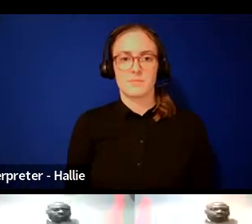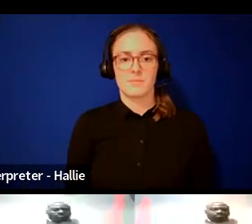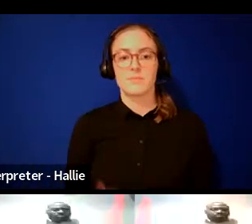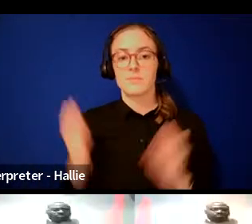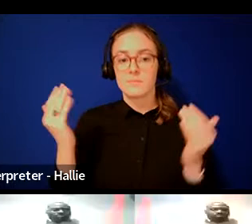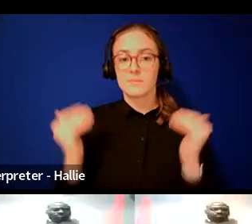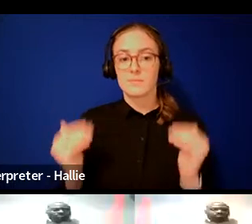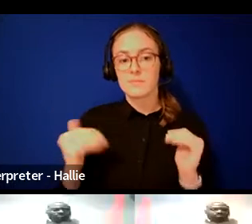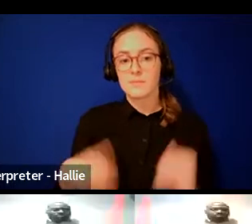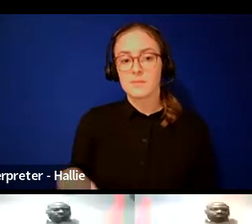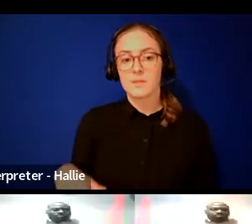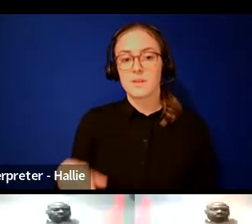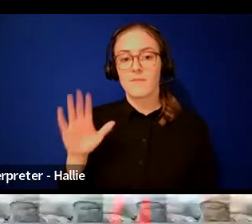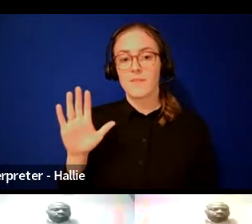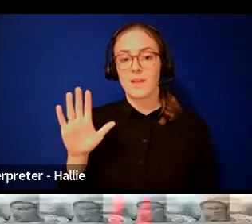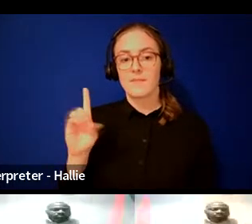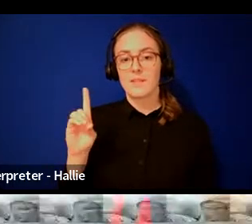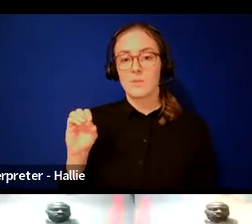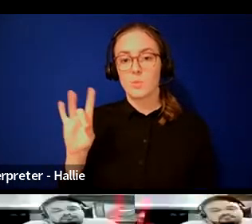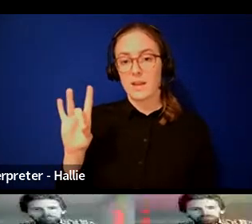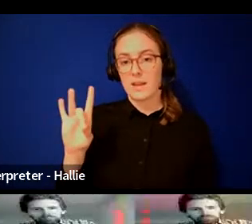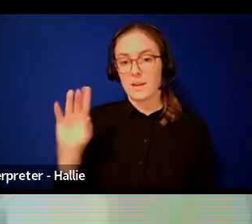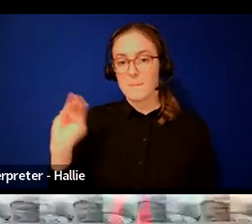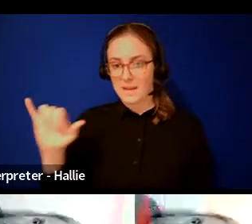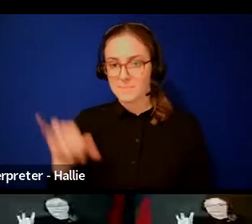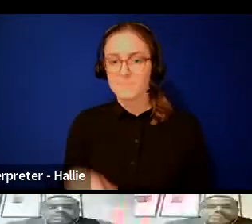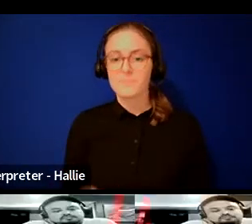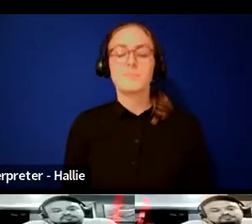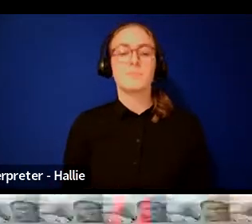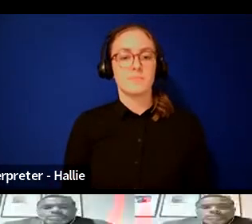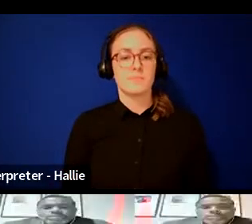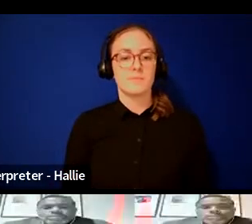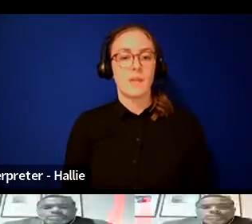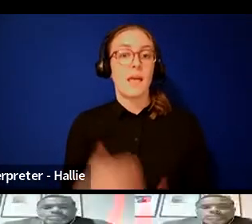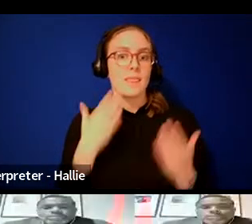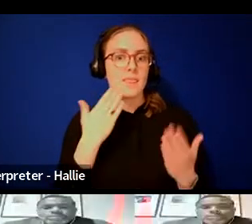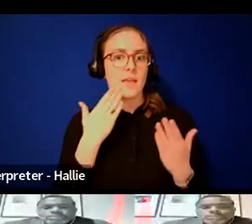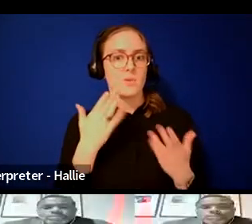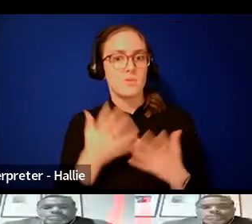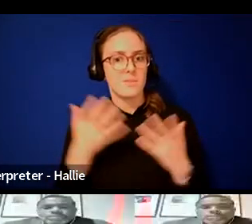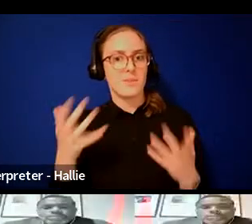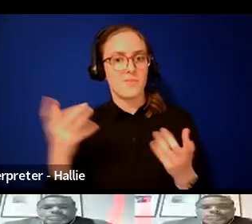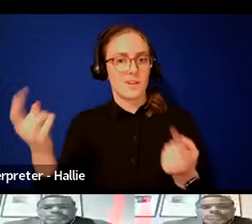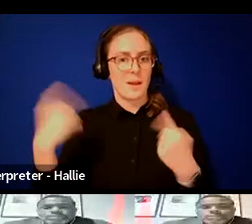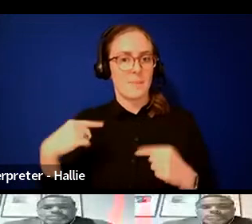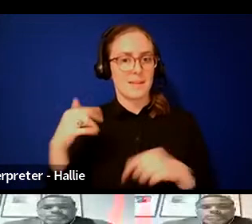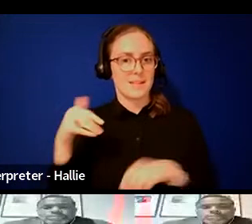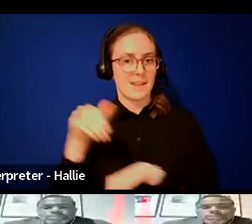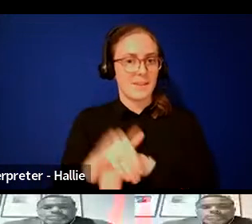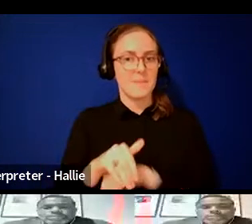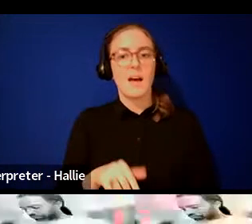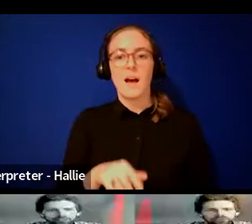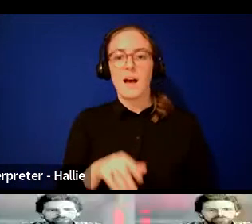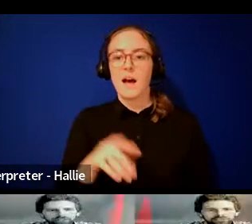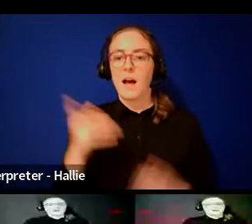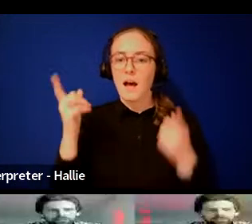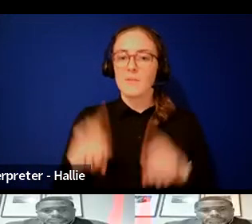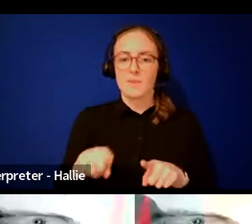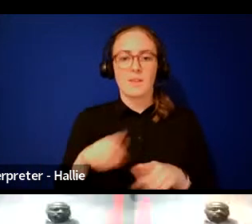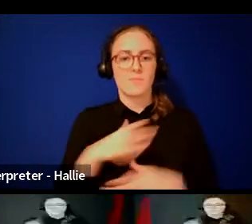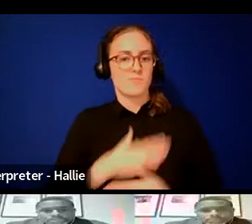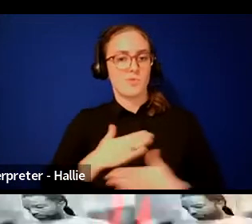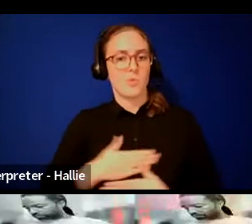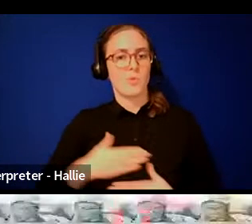Commissioner May? Thank you. Mr. Hunter, thanks so much for being here tonight. I definitely agree. I always enjoy hearing from you, and you give